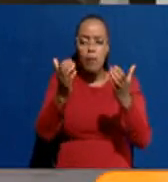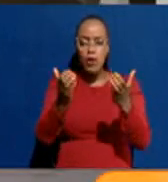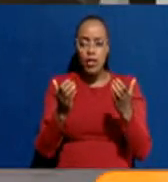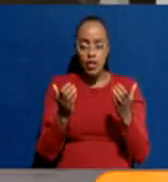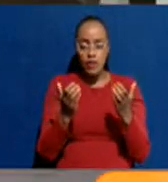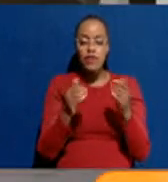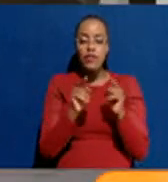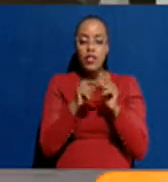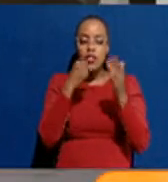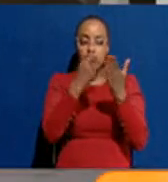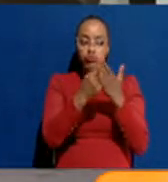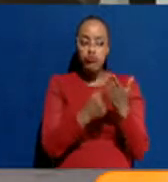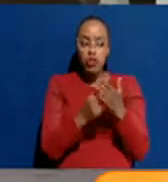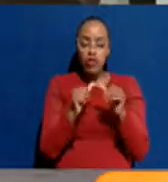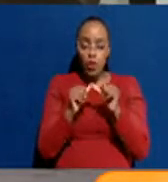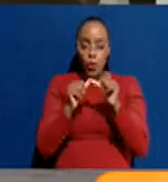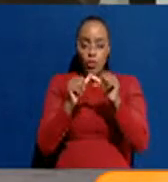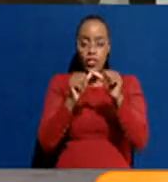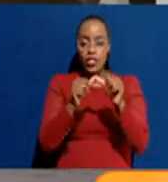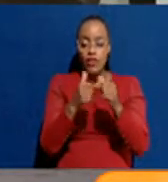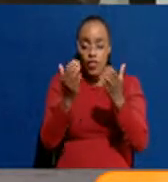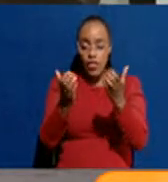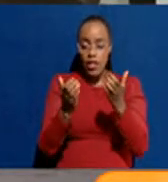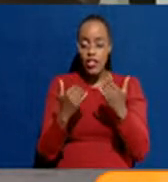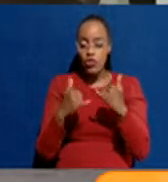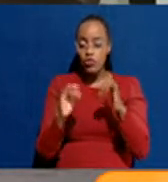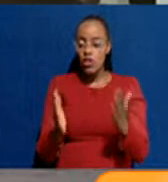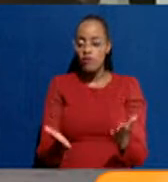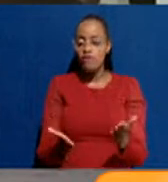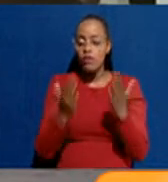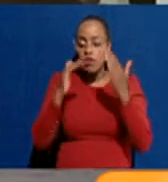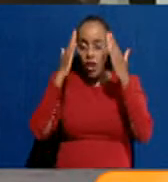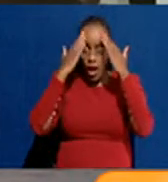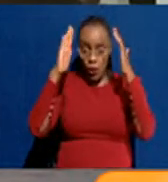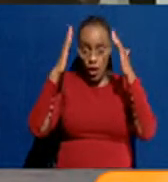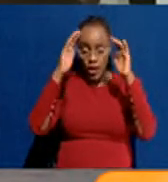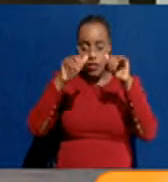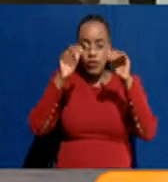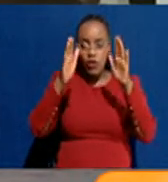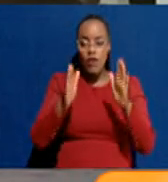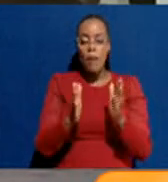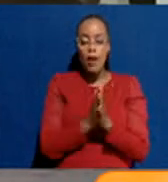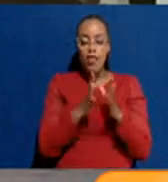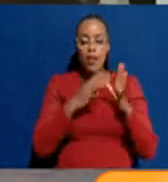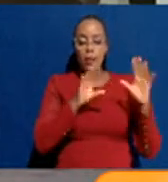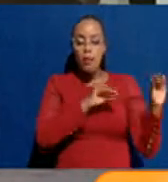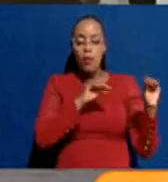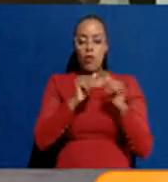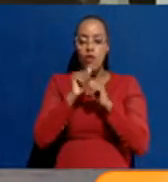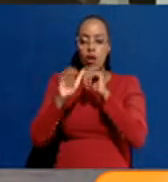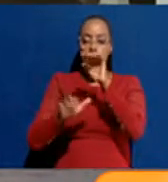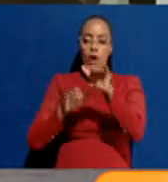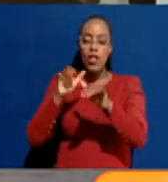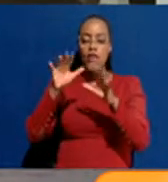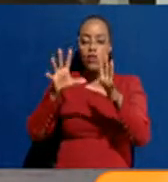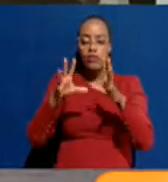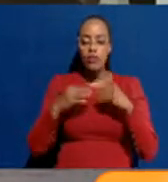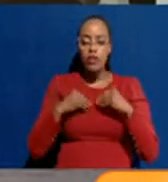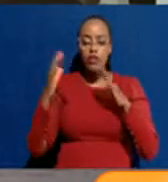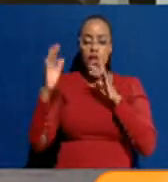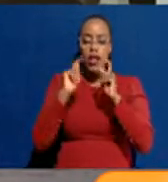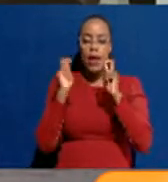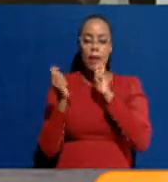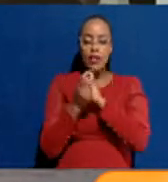as deliberations continue, the need to improve awareness for farmers and pastoralists about adapting to climate